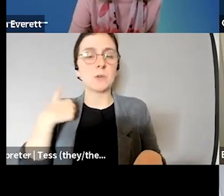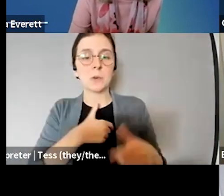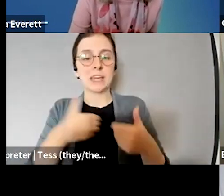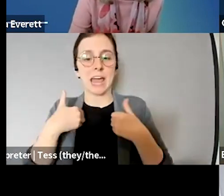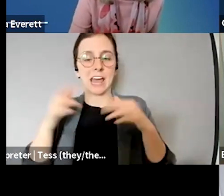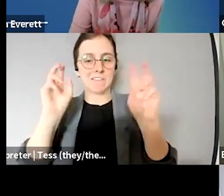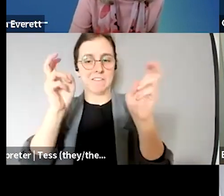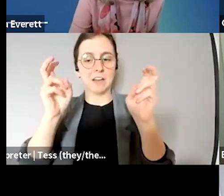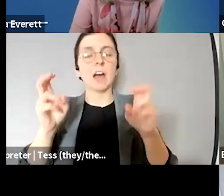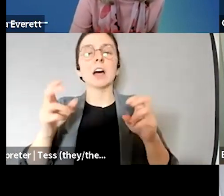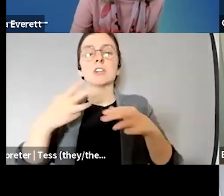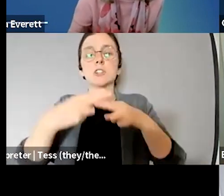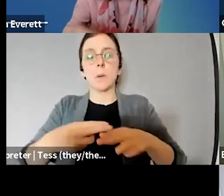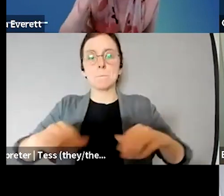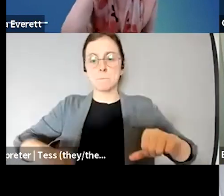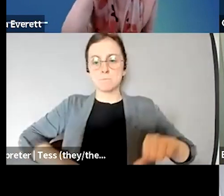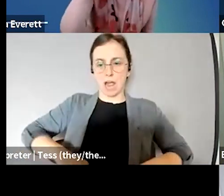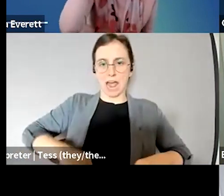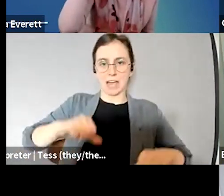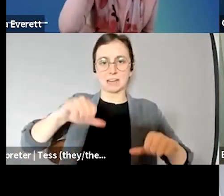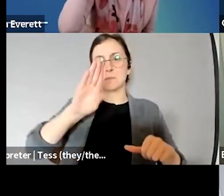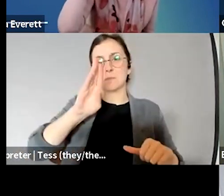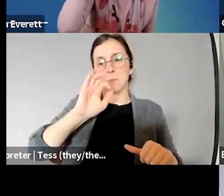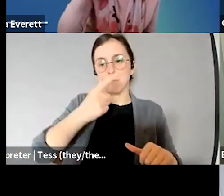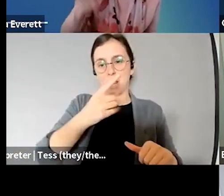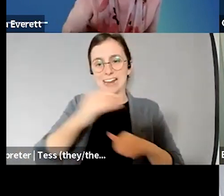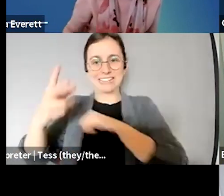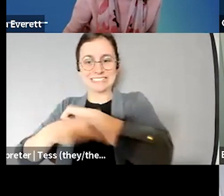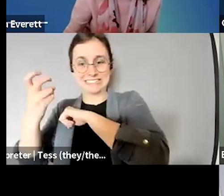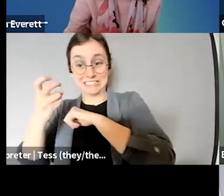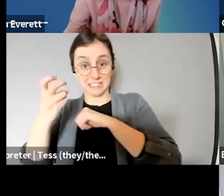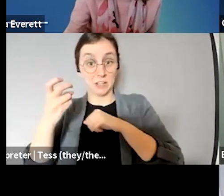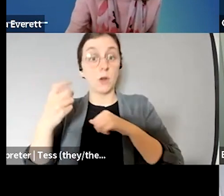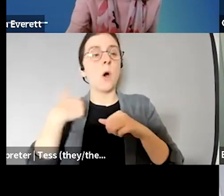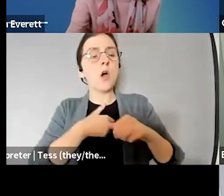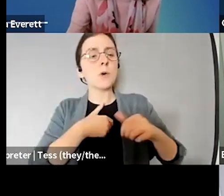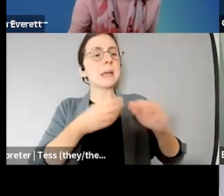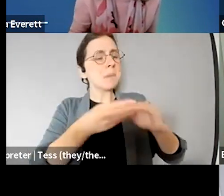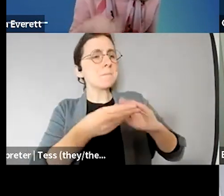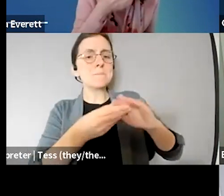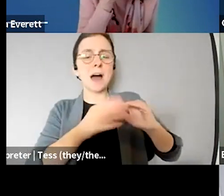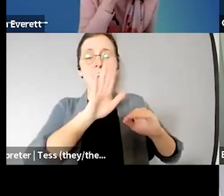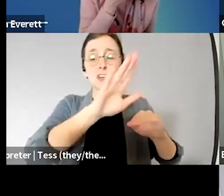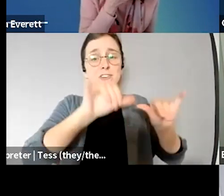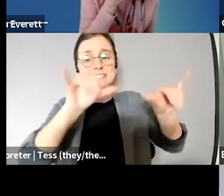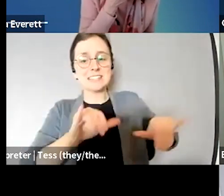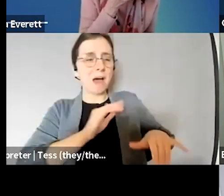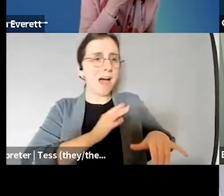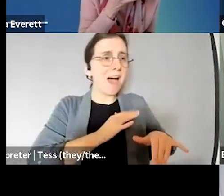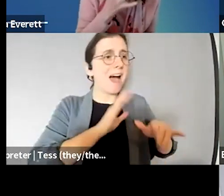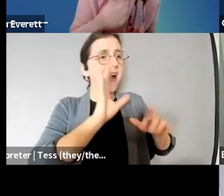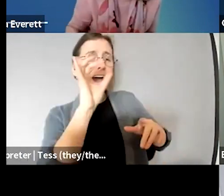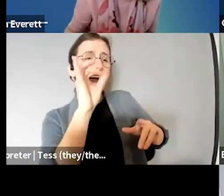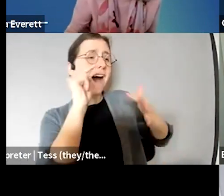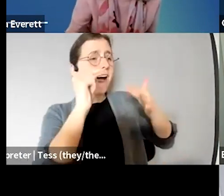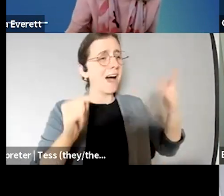when we talk to various states, we talk to them about the positive components that they have, and then we let them know that we're planning on